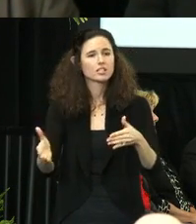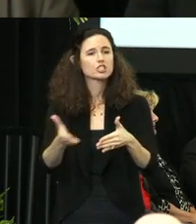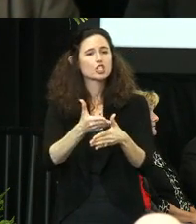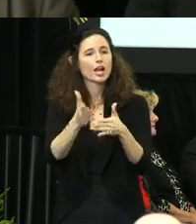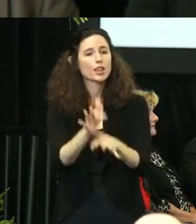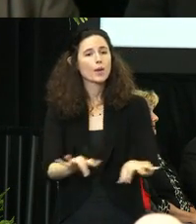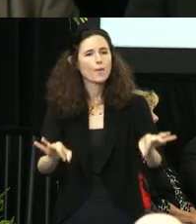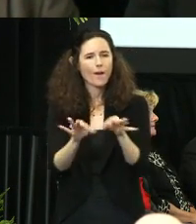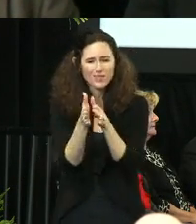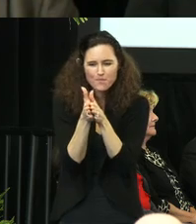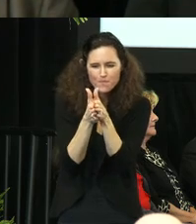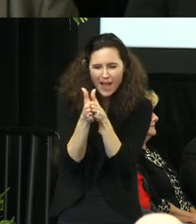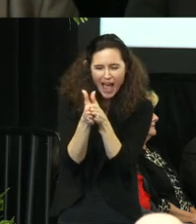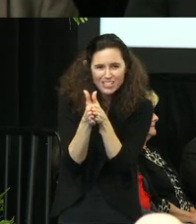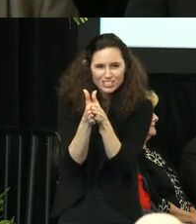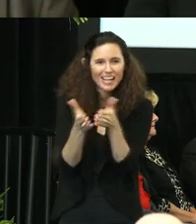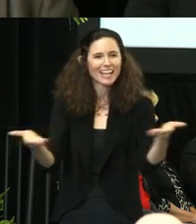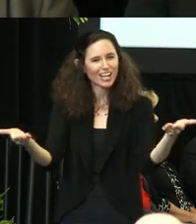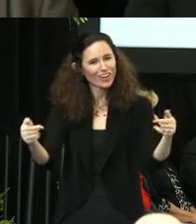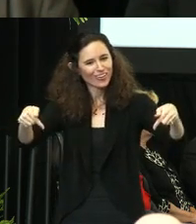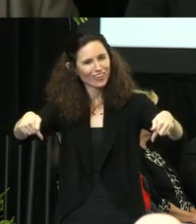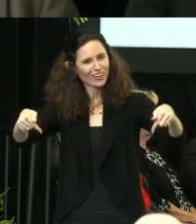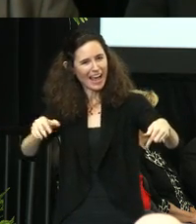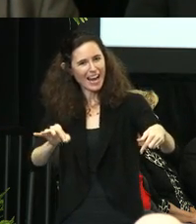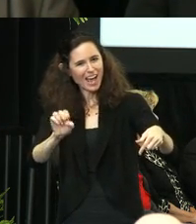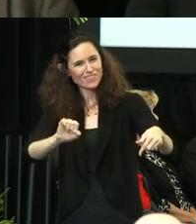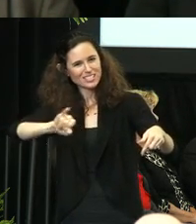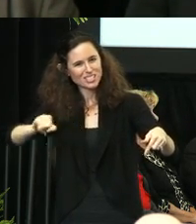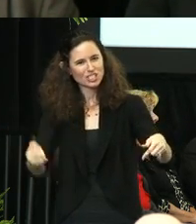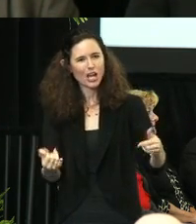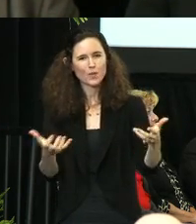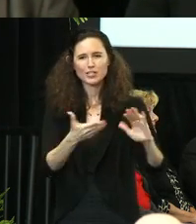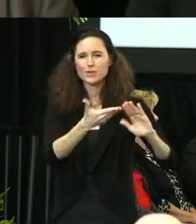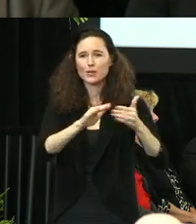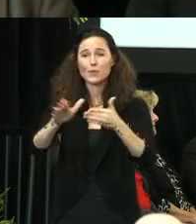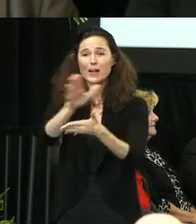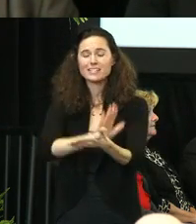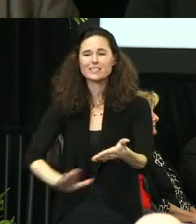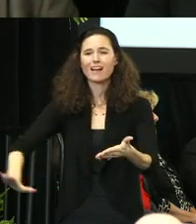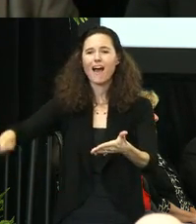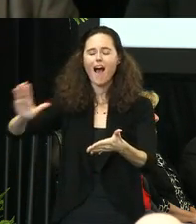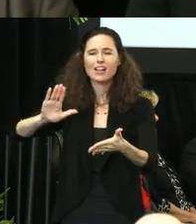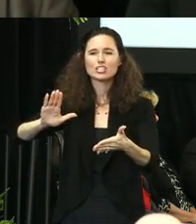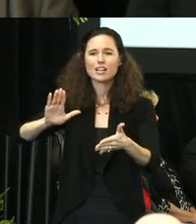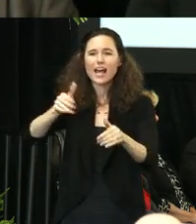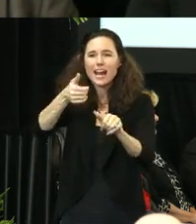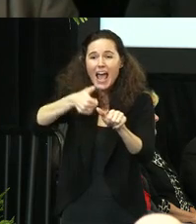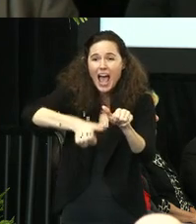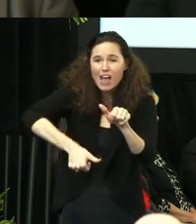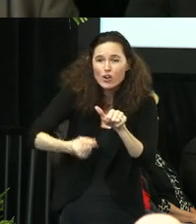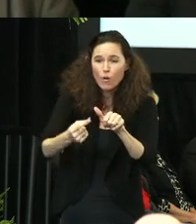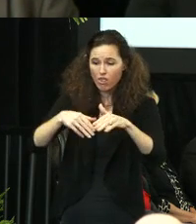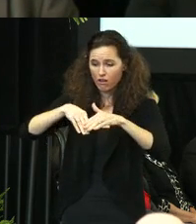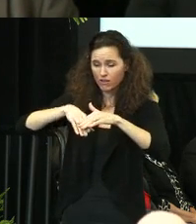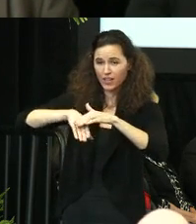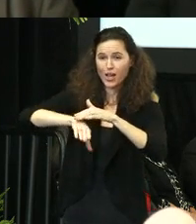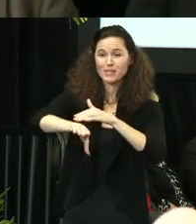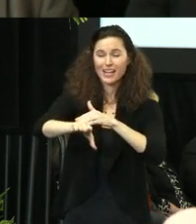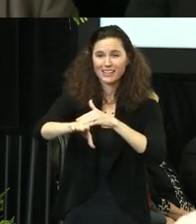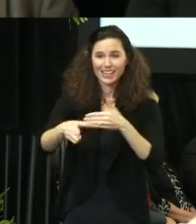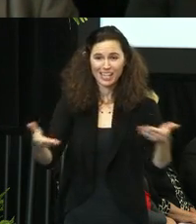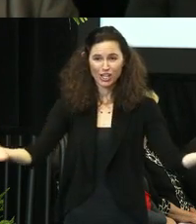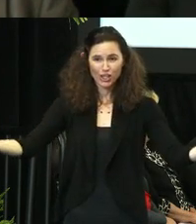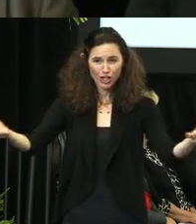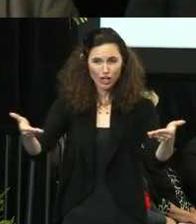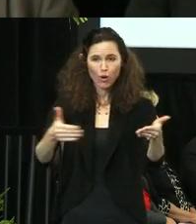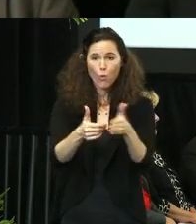importance and the passion of FSCJ to be the community's college, where everyone who walks through our doors, be they